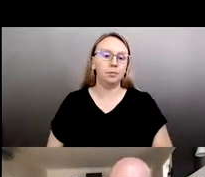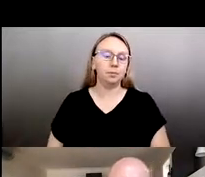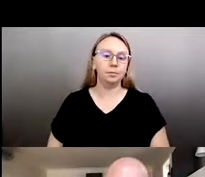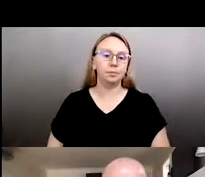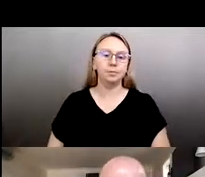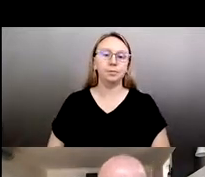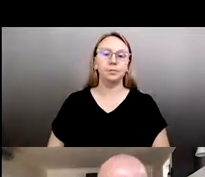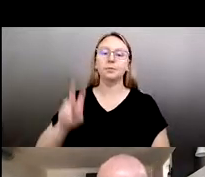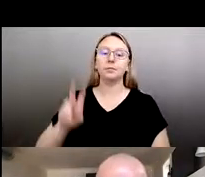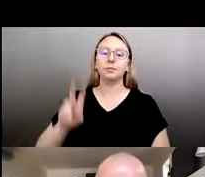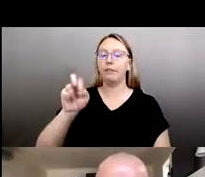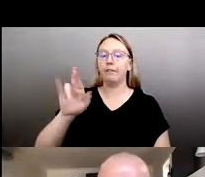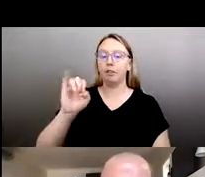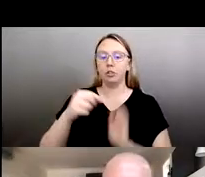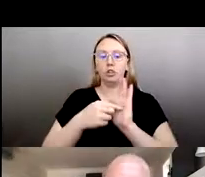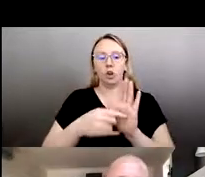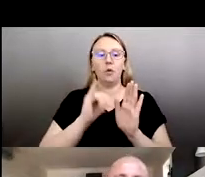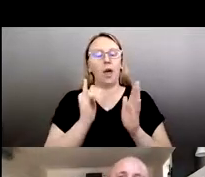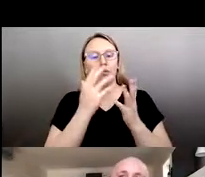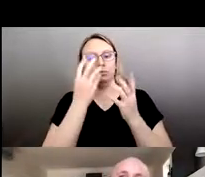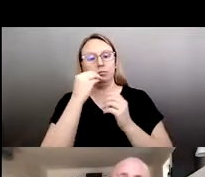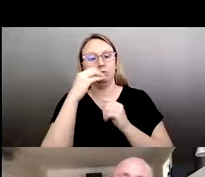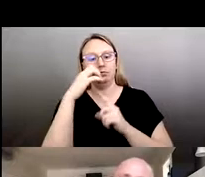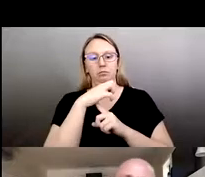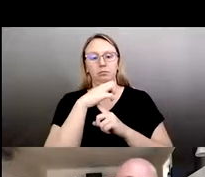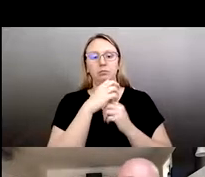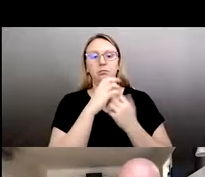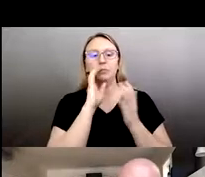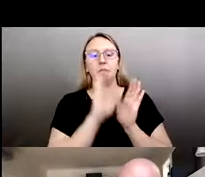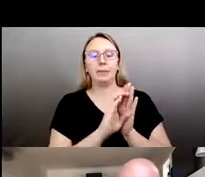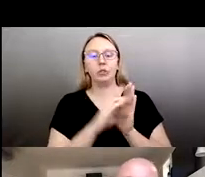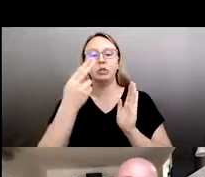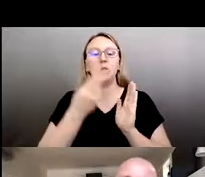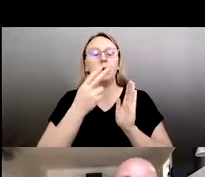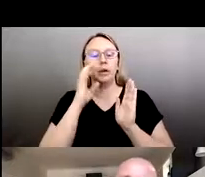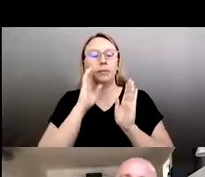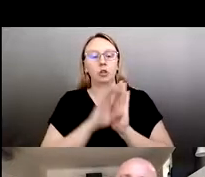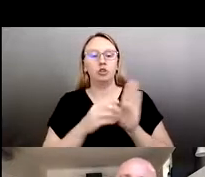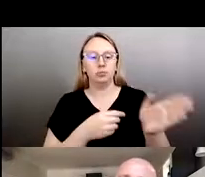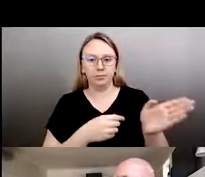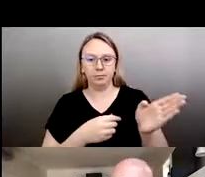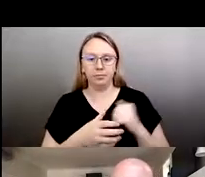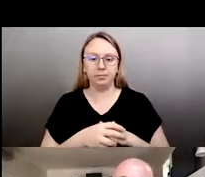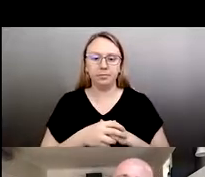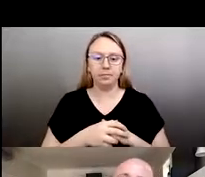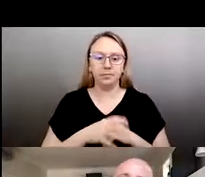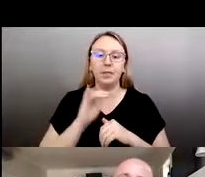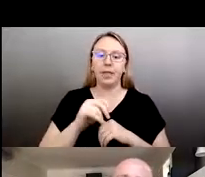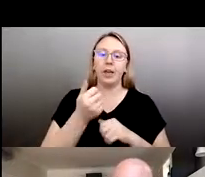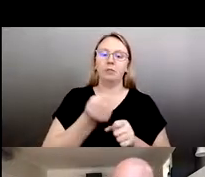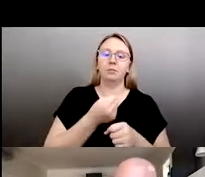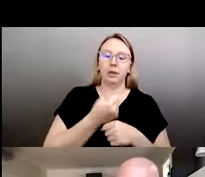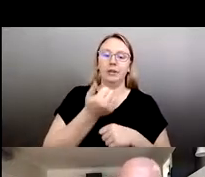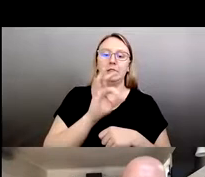showed the iconic image of Nighthawks. This painting was made in 1942, 1 year after Roger was born. But this is one of these works that